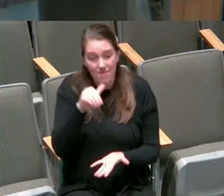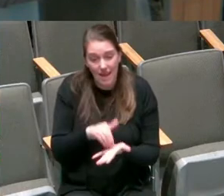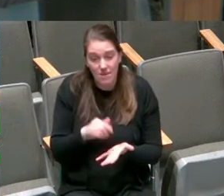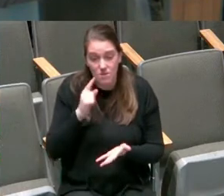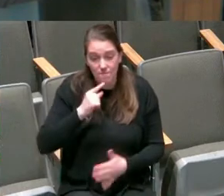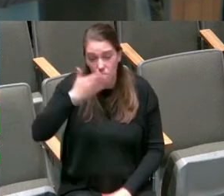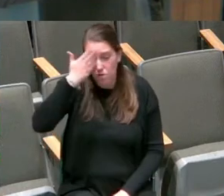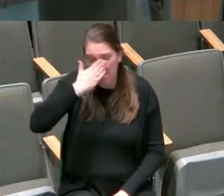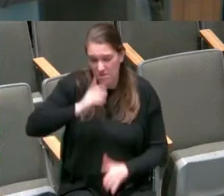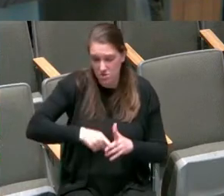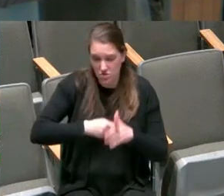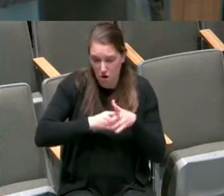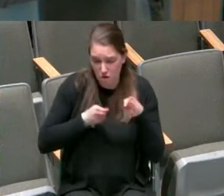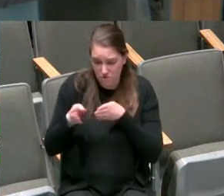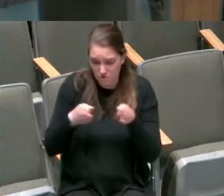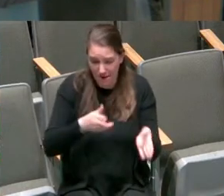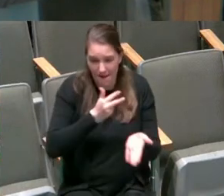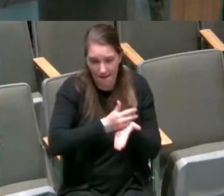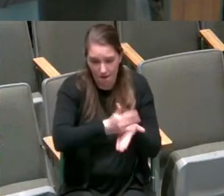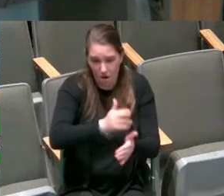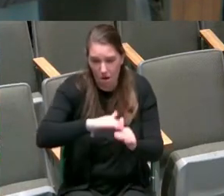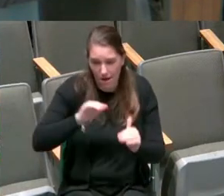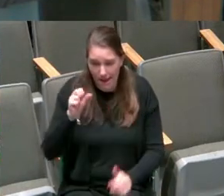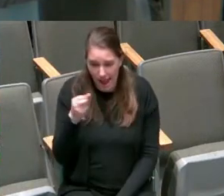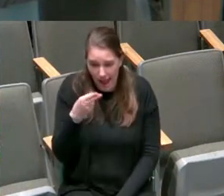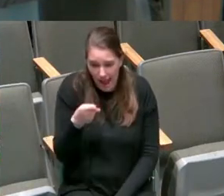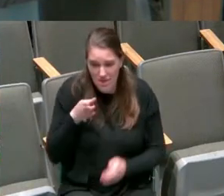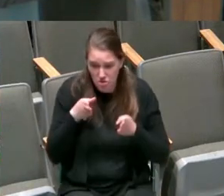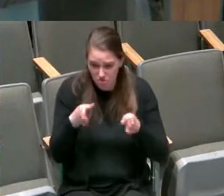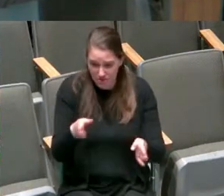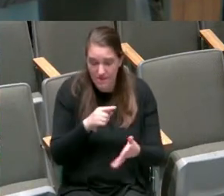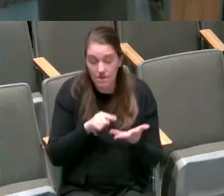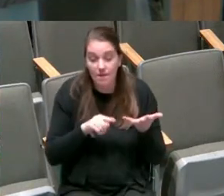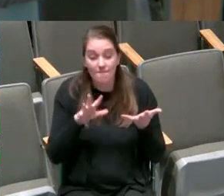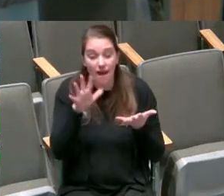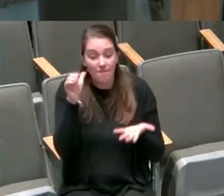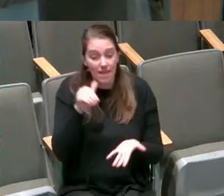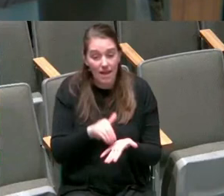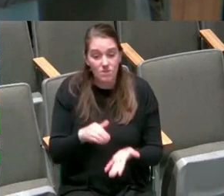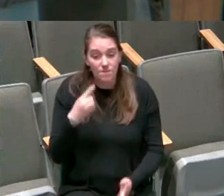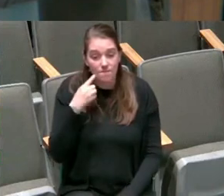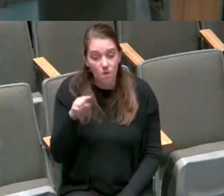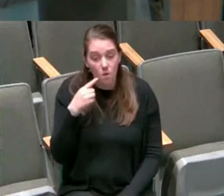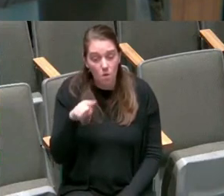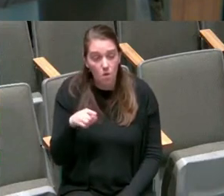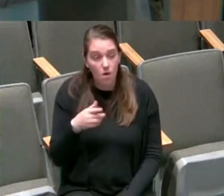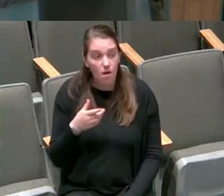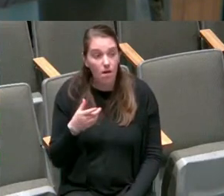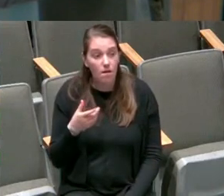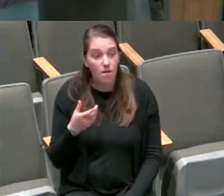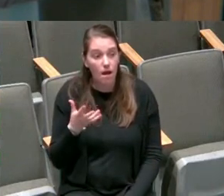parking on Ash Street um 5000 for uh